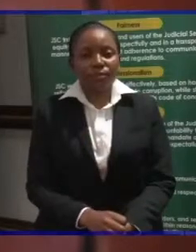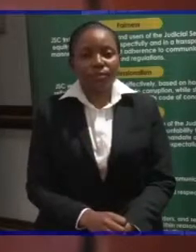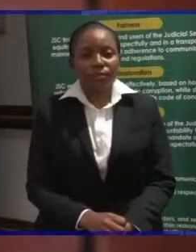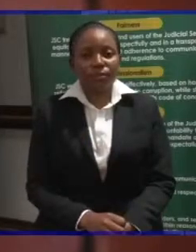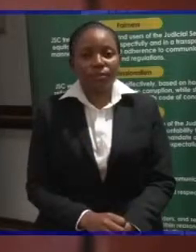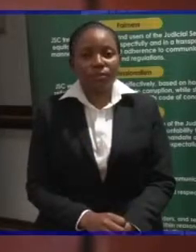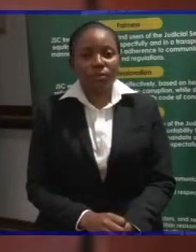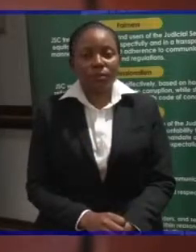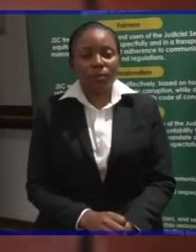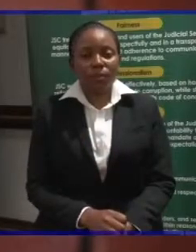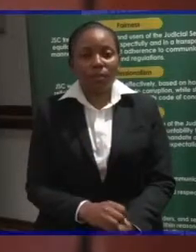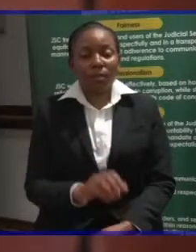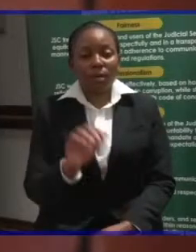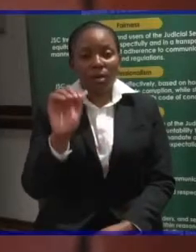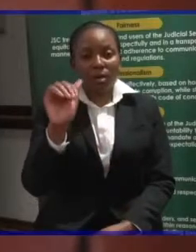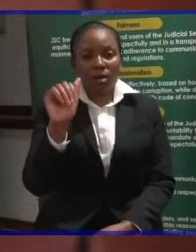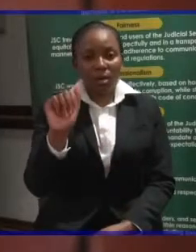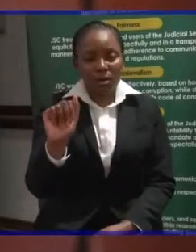Part A,